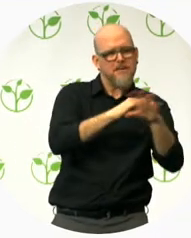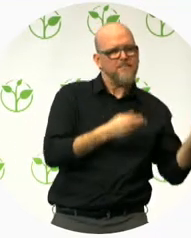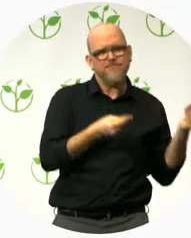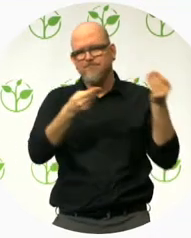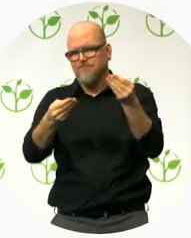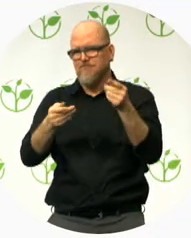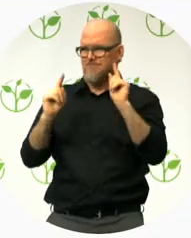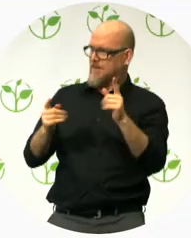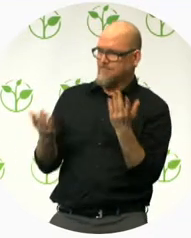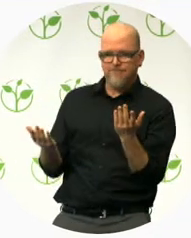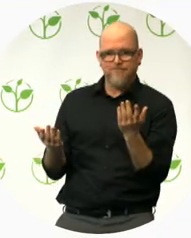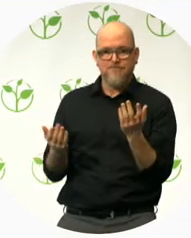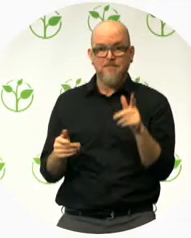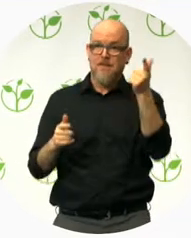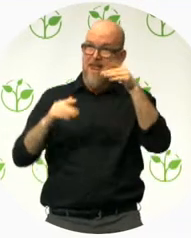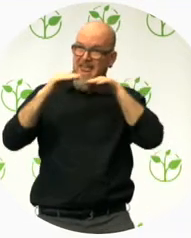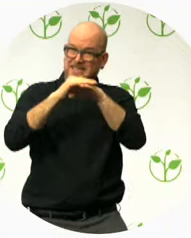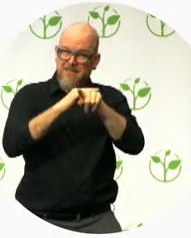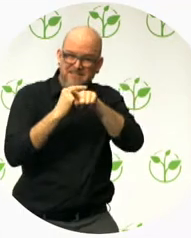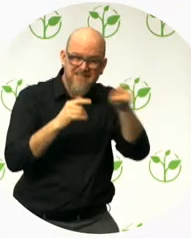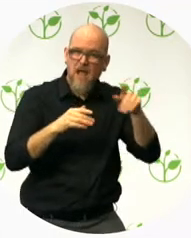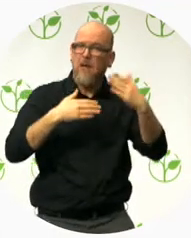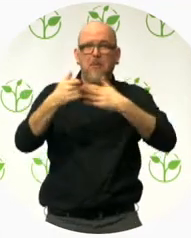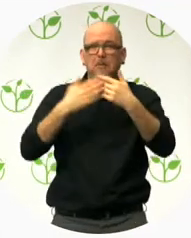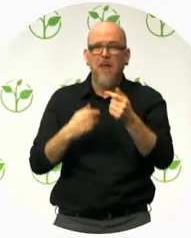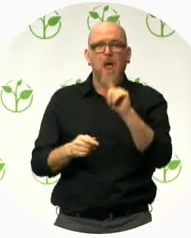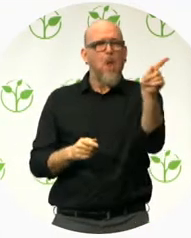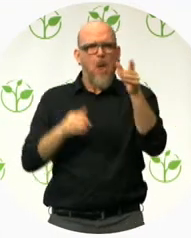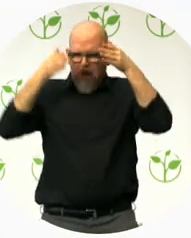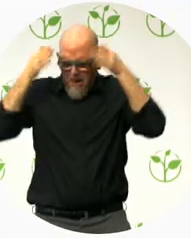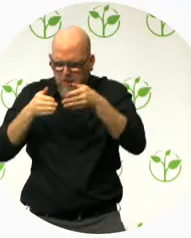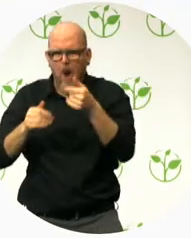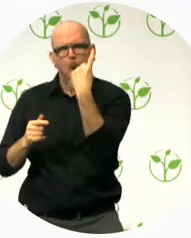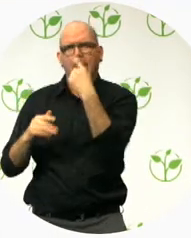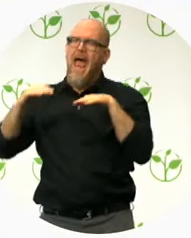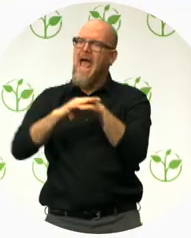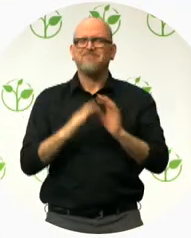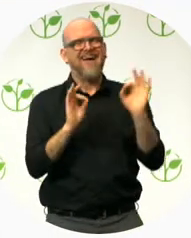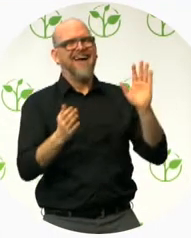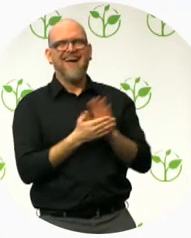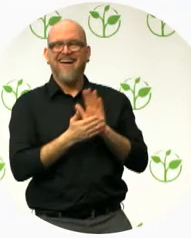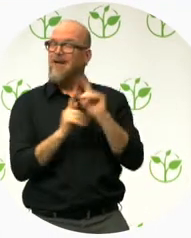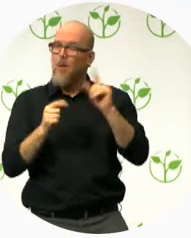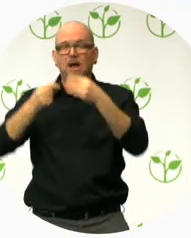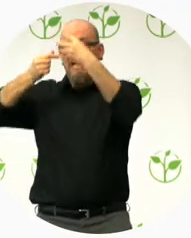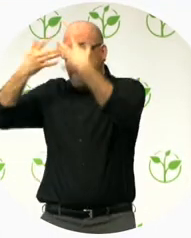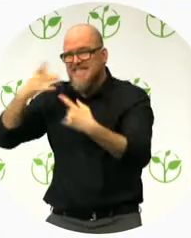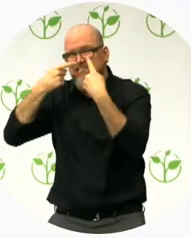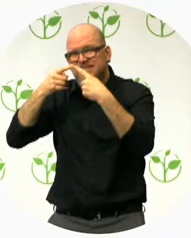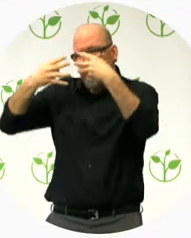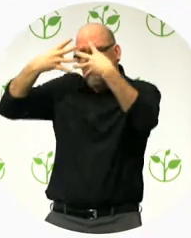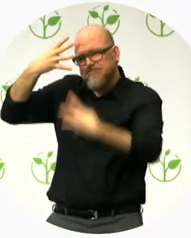that accessibility, whatever kind of accessibility we're talking about, is sustainable, keeps reproducing itself.